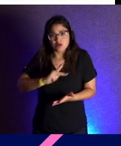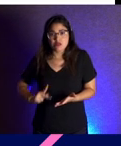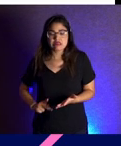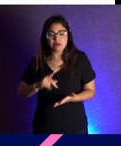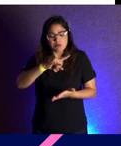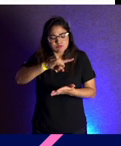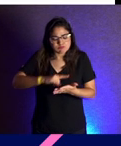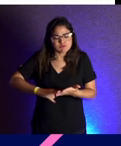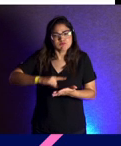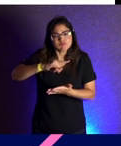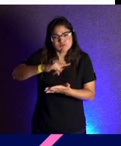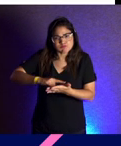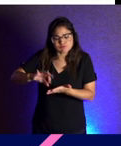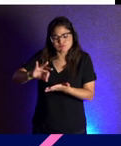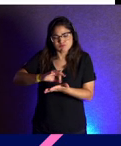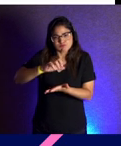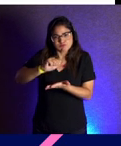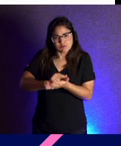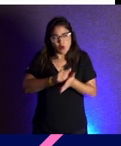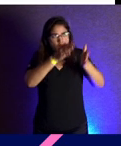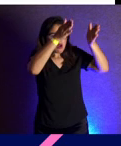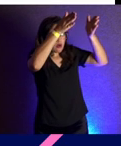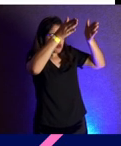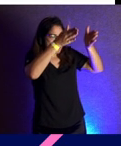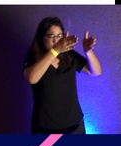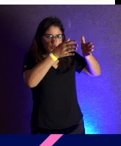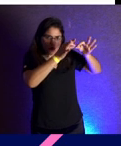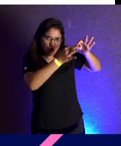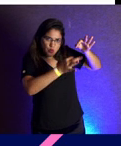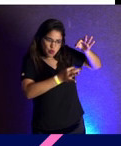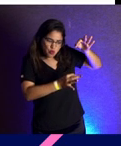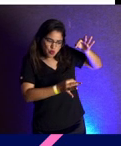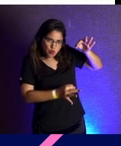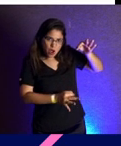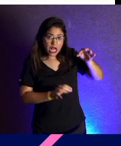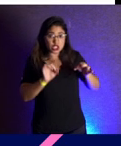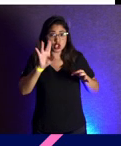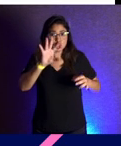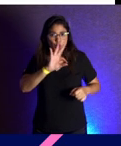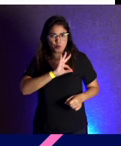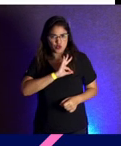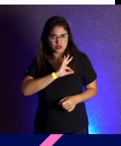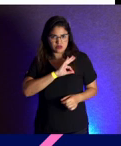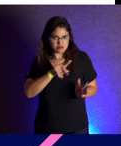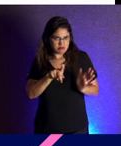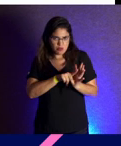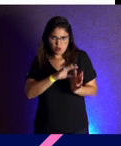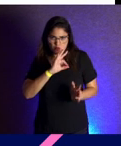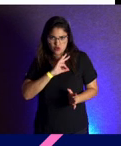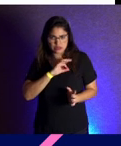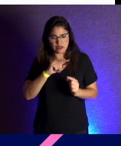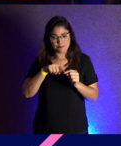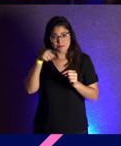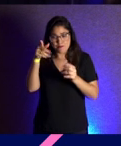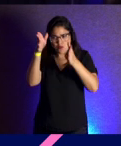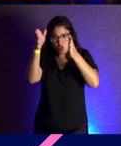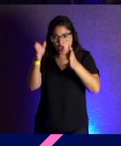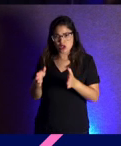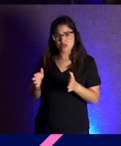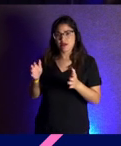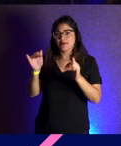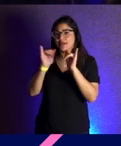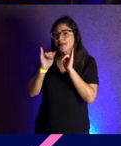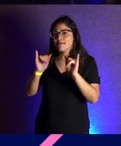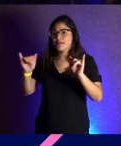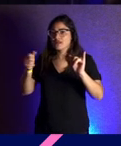fixed column here, only the police. The next one, these are reported in the media, but not in any other sources. It's one by